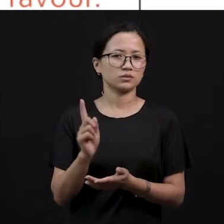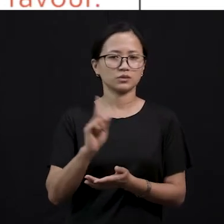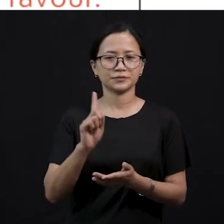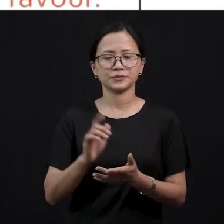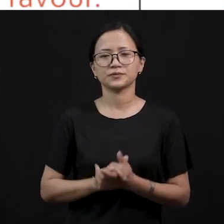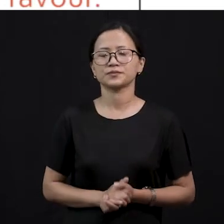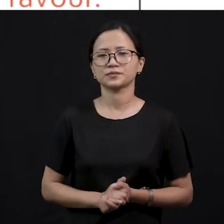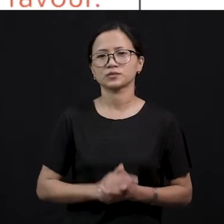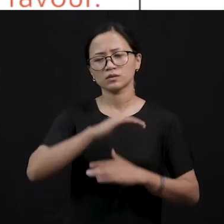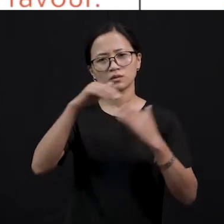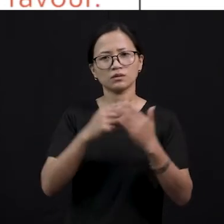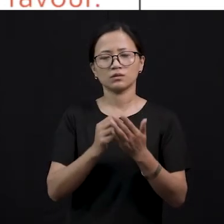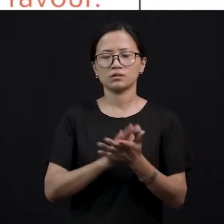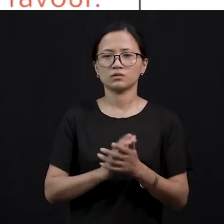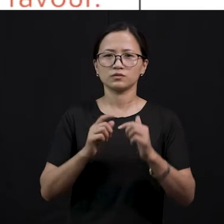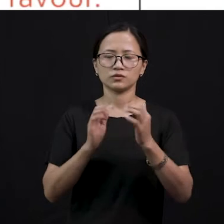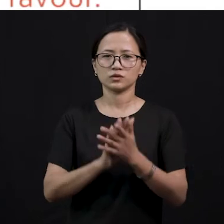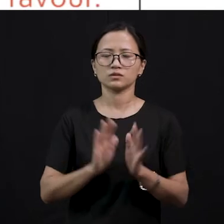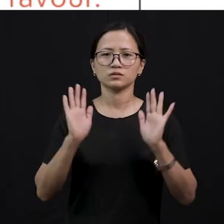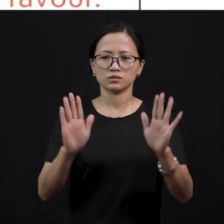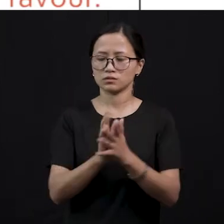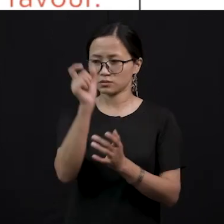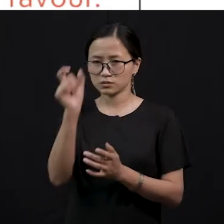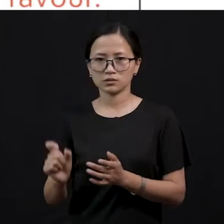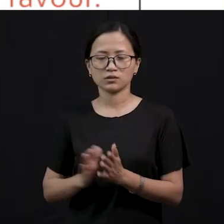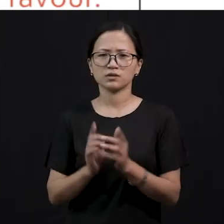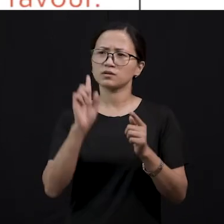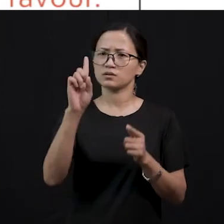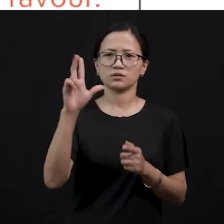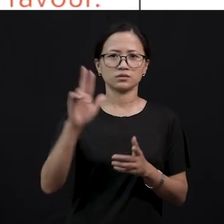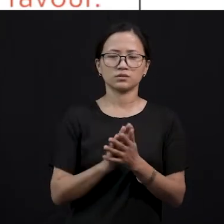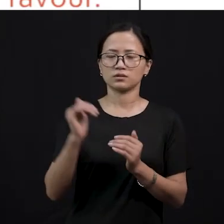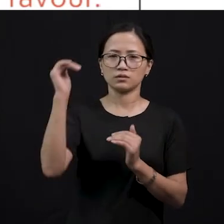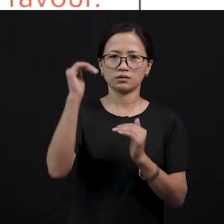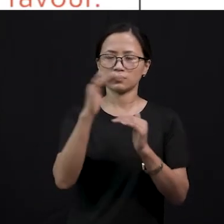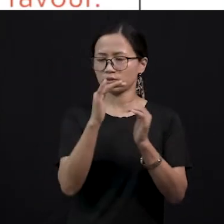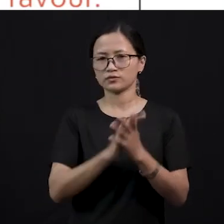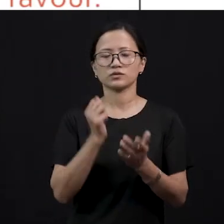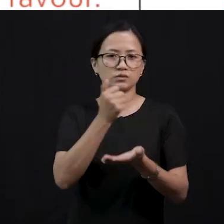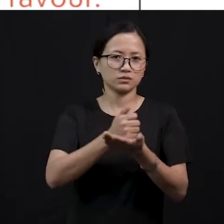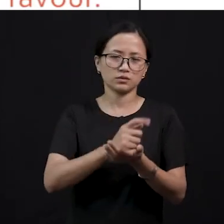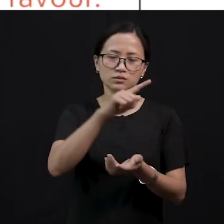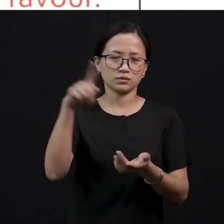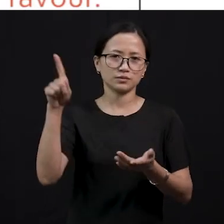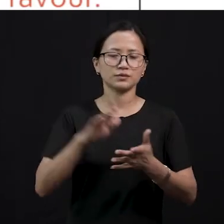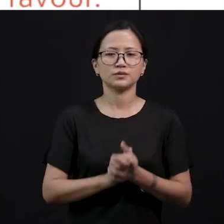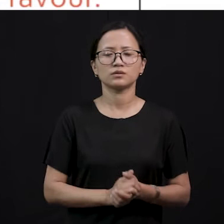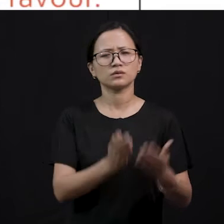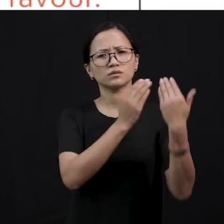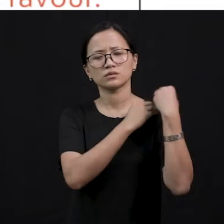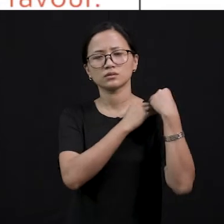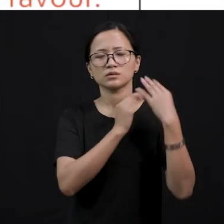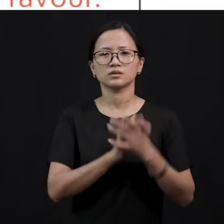that all voting citizens, all who are 18 and above, should be their rights. It should be the